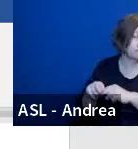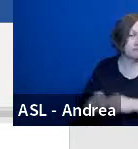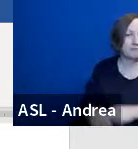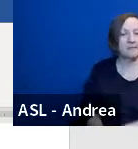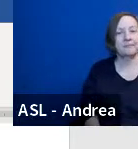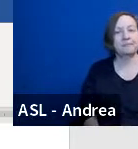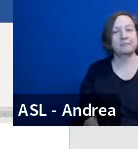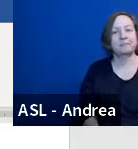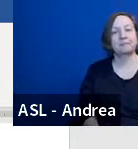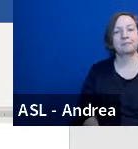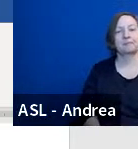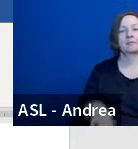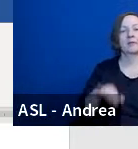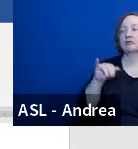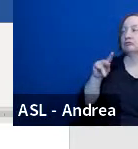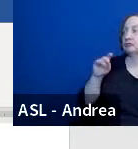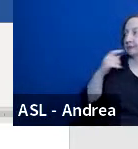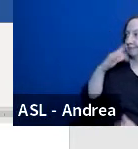Great.